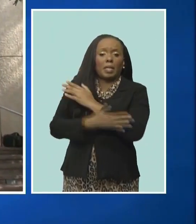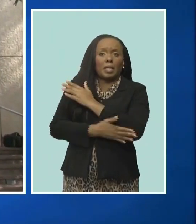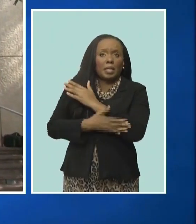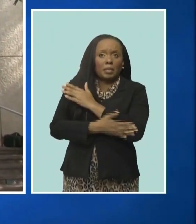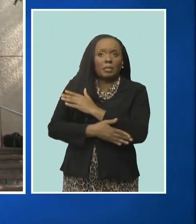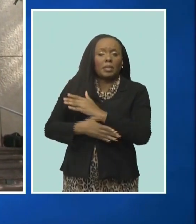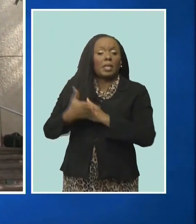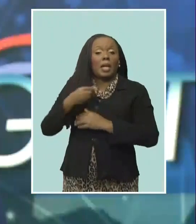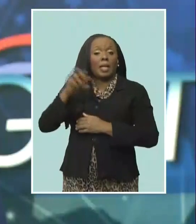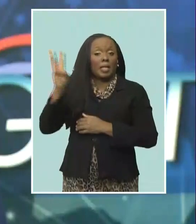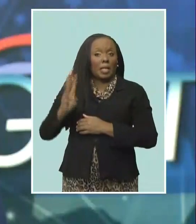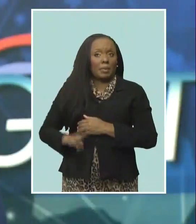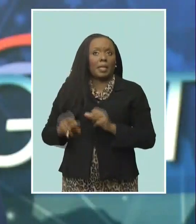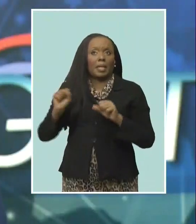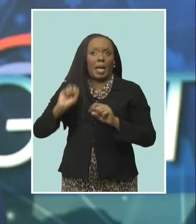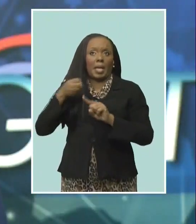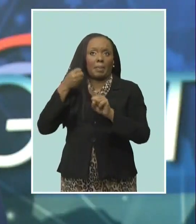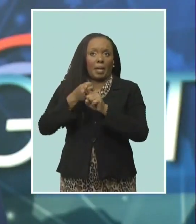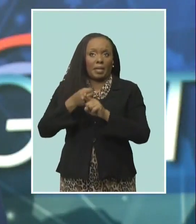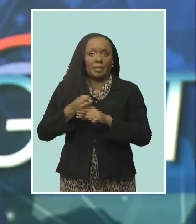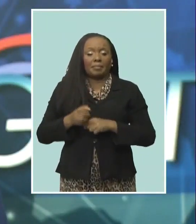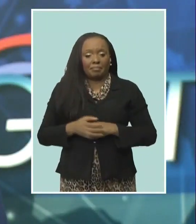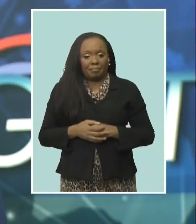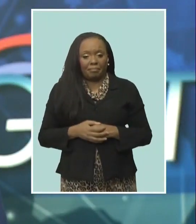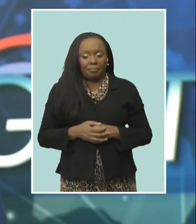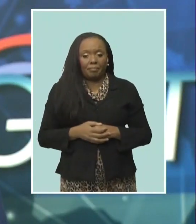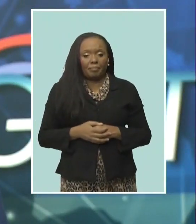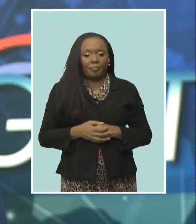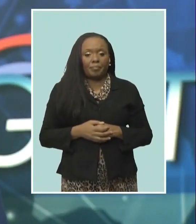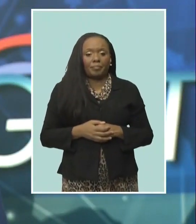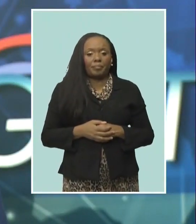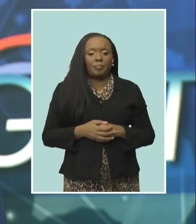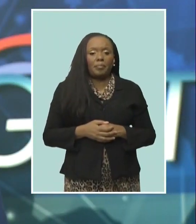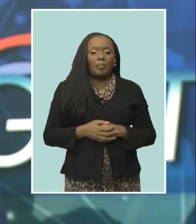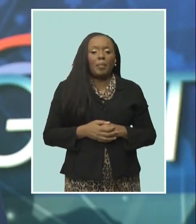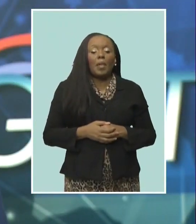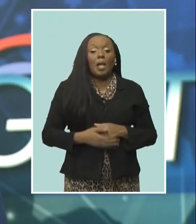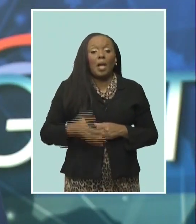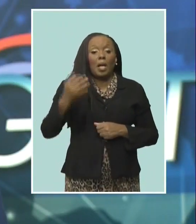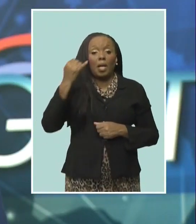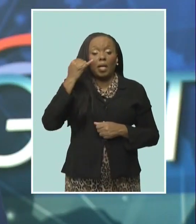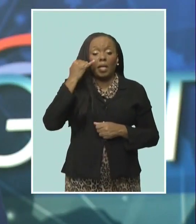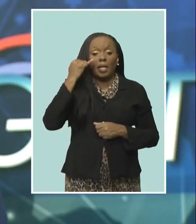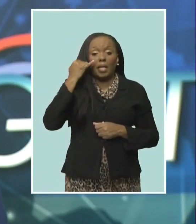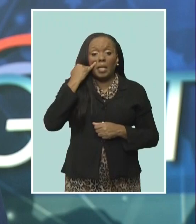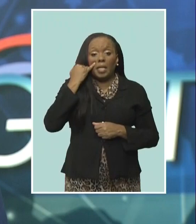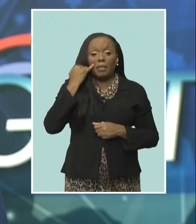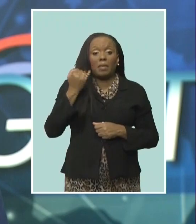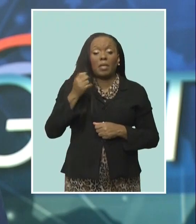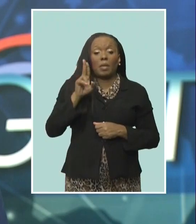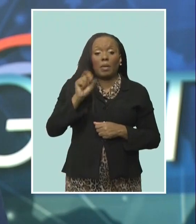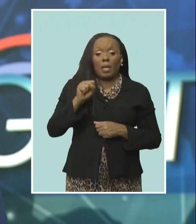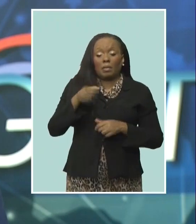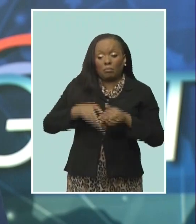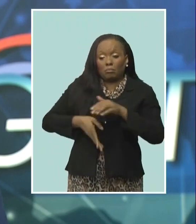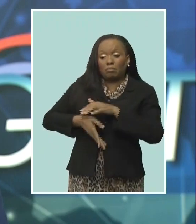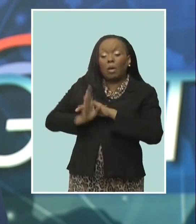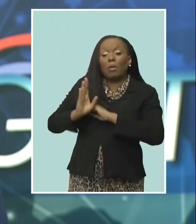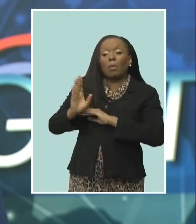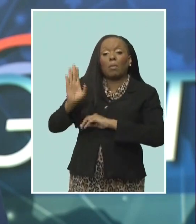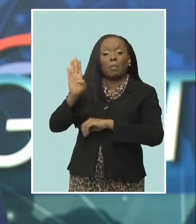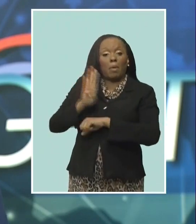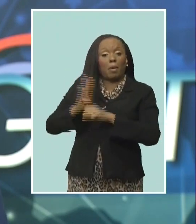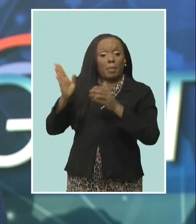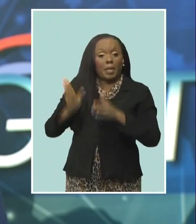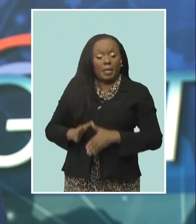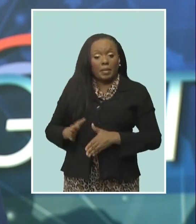CBC News. Barbados wants its nationals affected by a U.S. deportation policy to be treated with dignity.